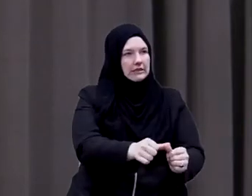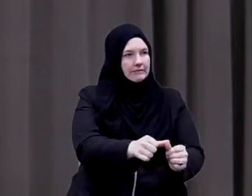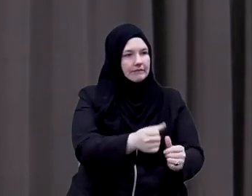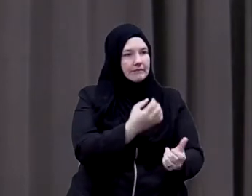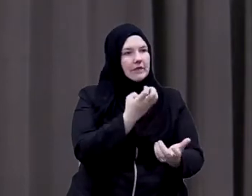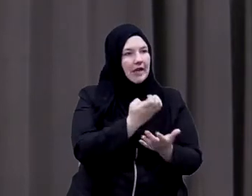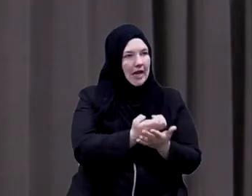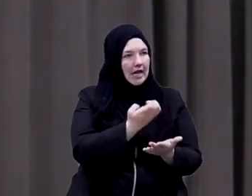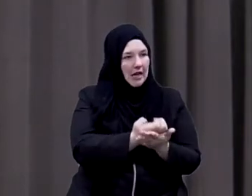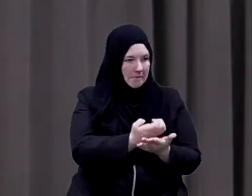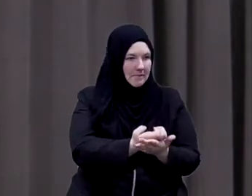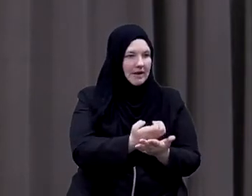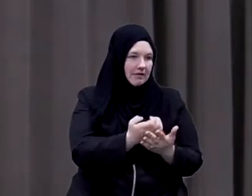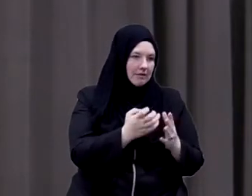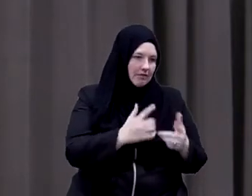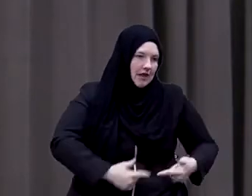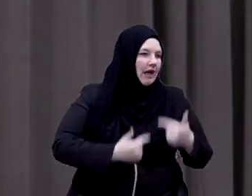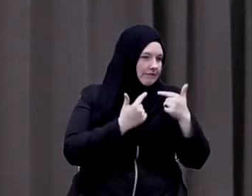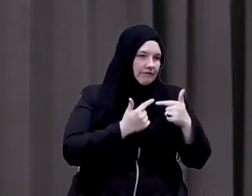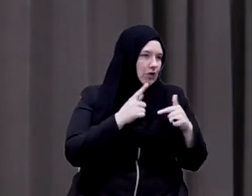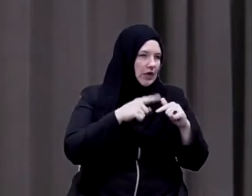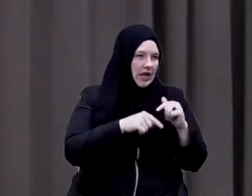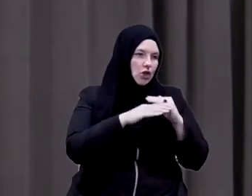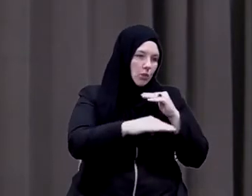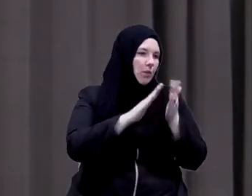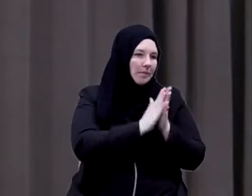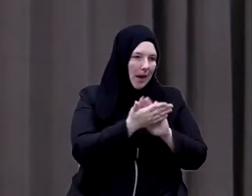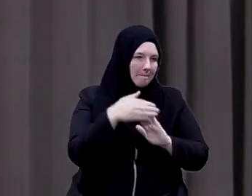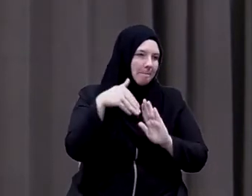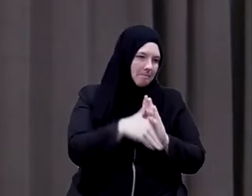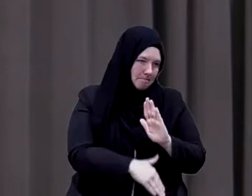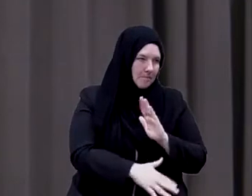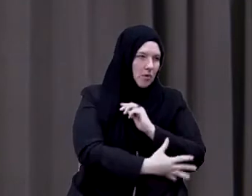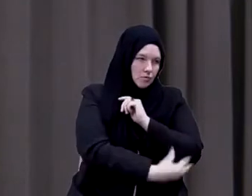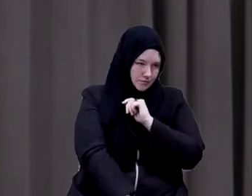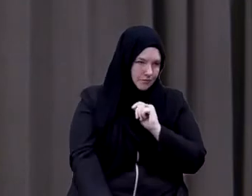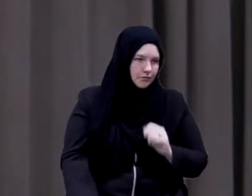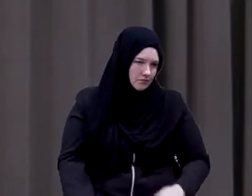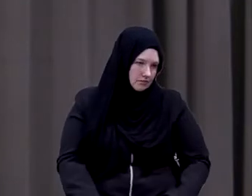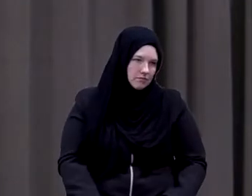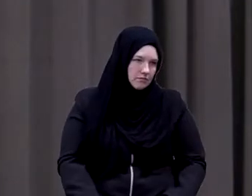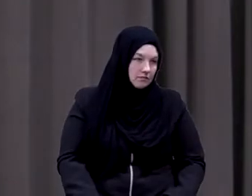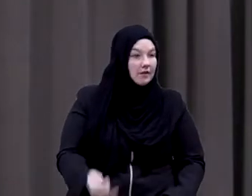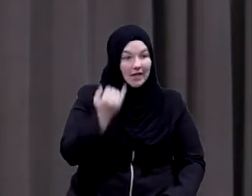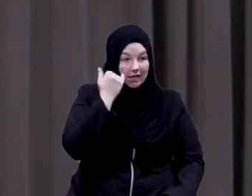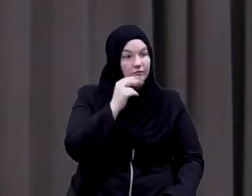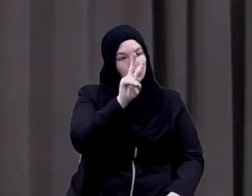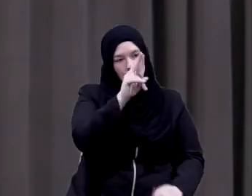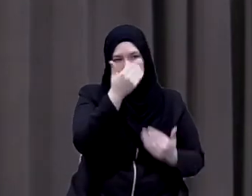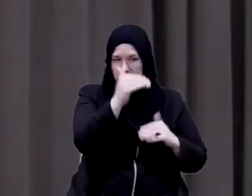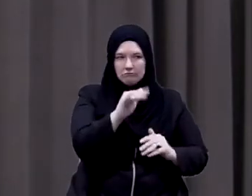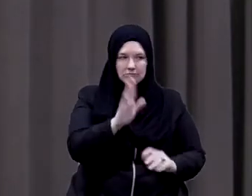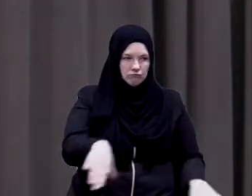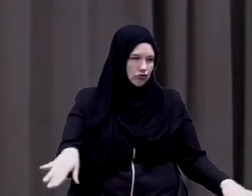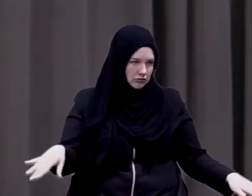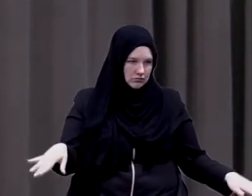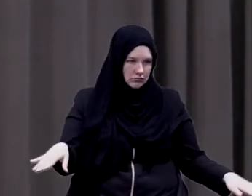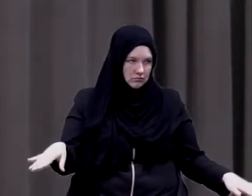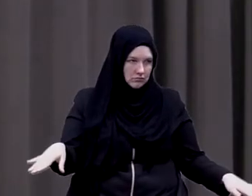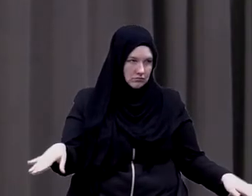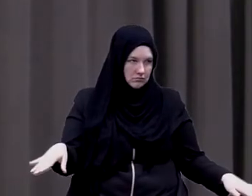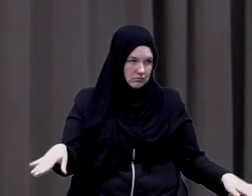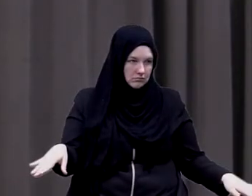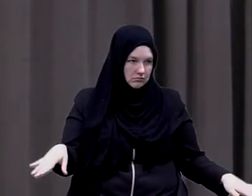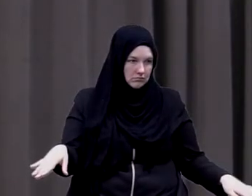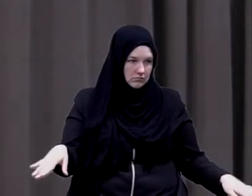economic prosperity you have. You cannot even support your elder generation. You cannot generate enough